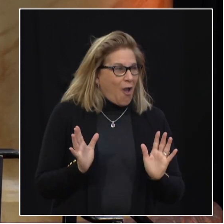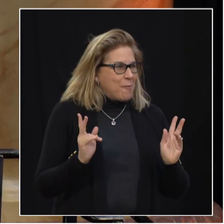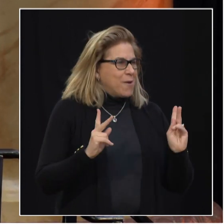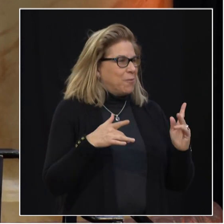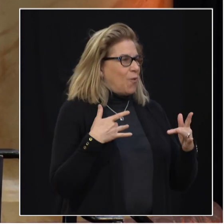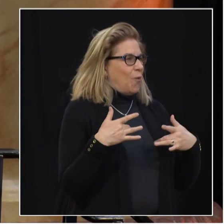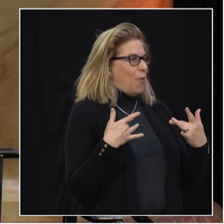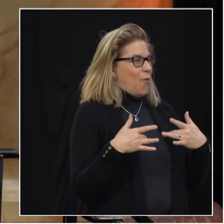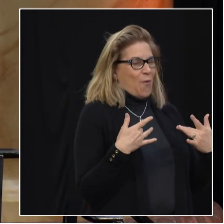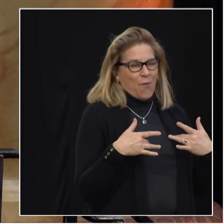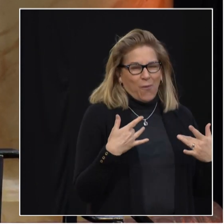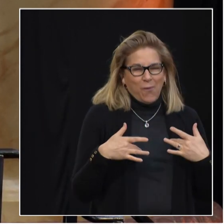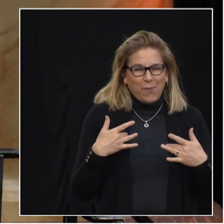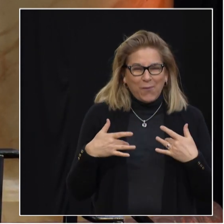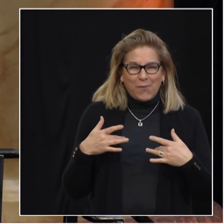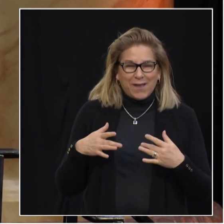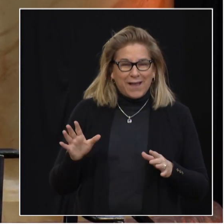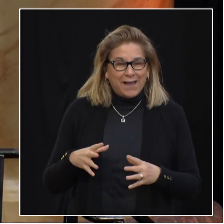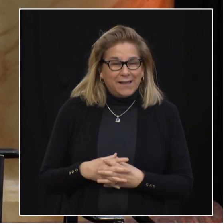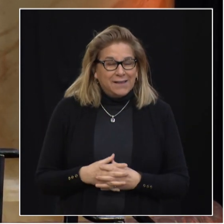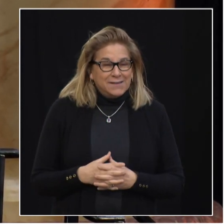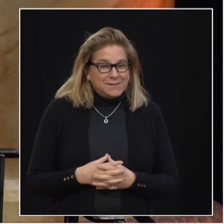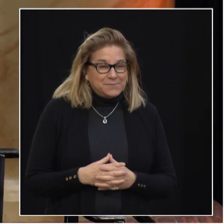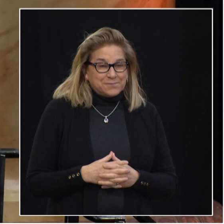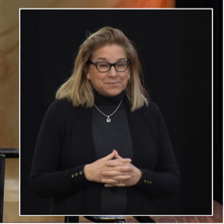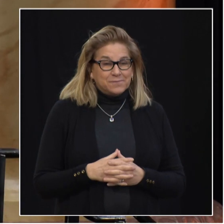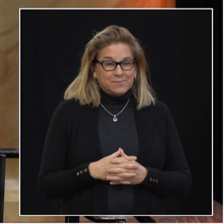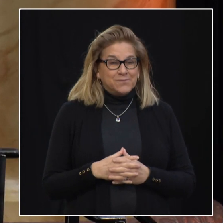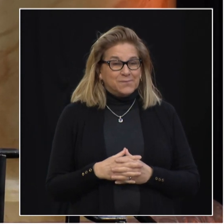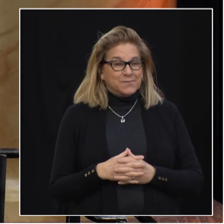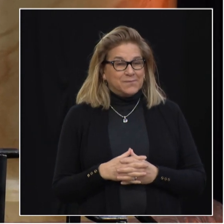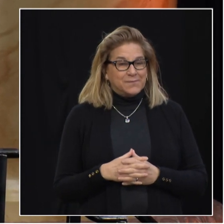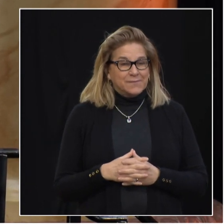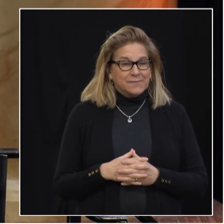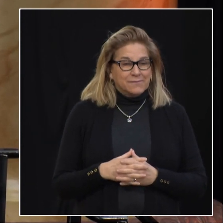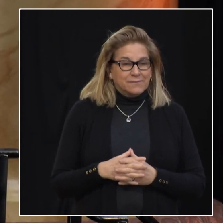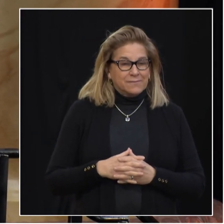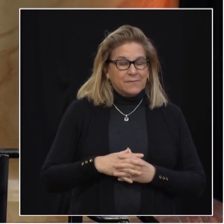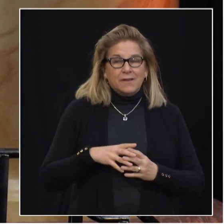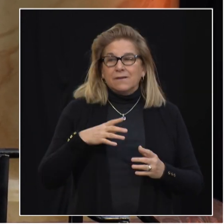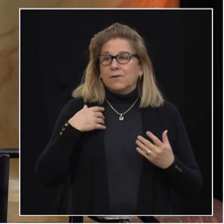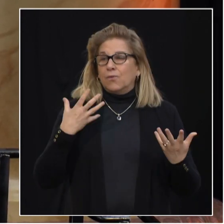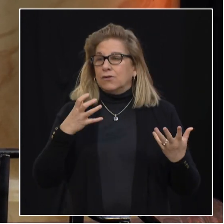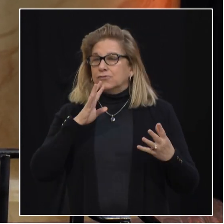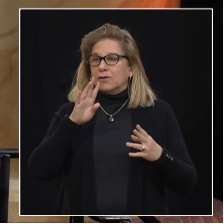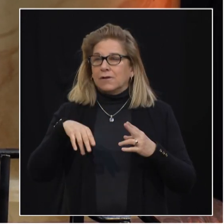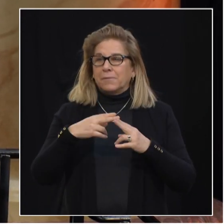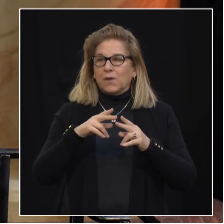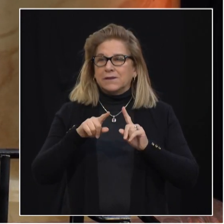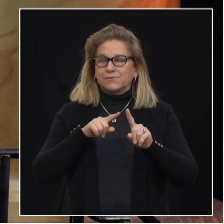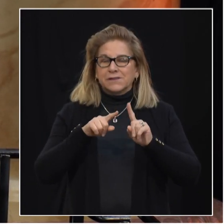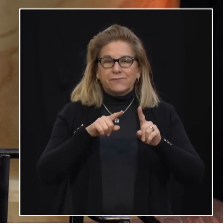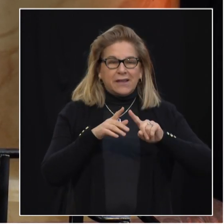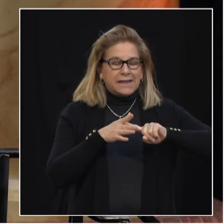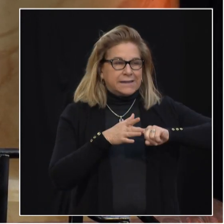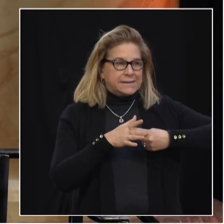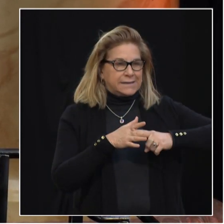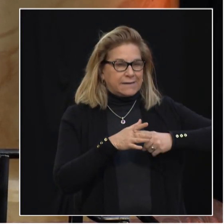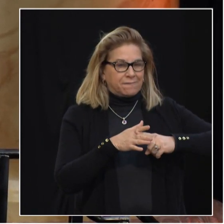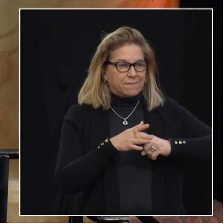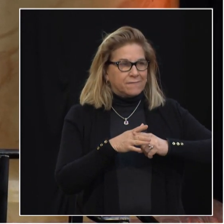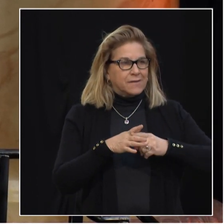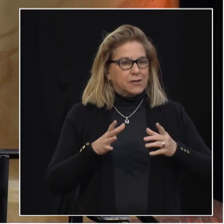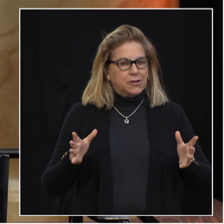driving economic development and impact across this great city. I want to recognize and thank the mayor and the deputy mayor for their leadership as